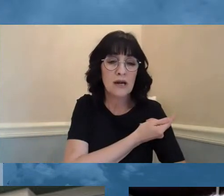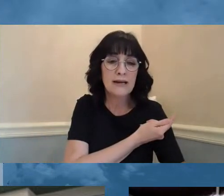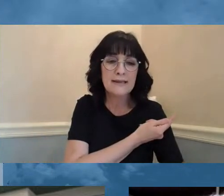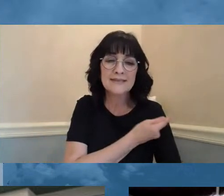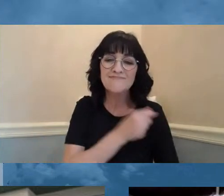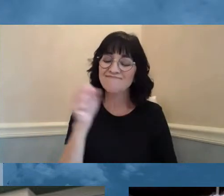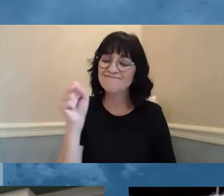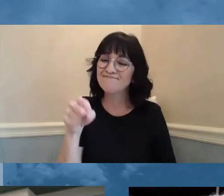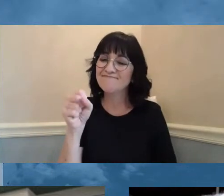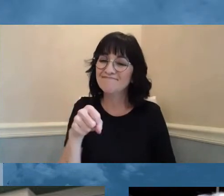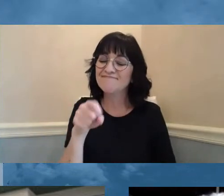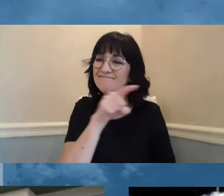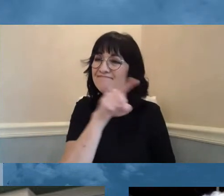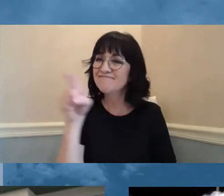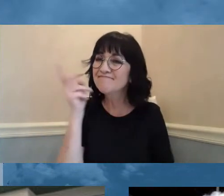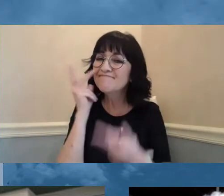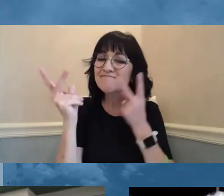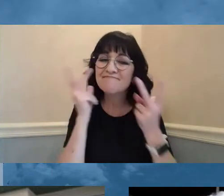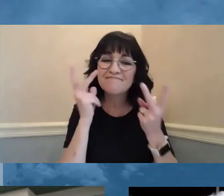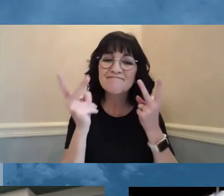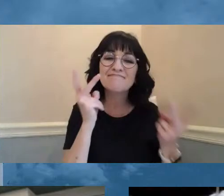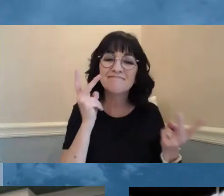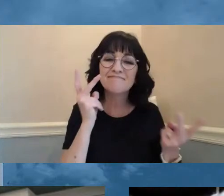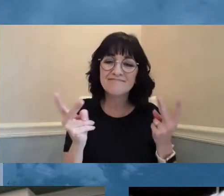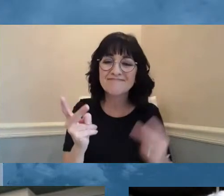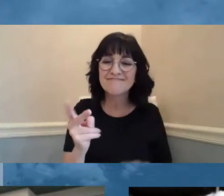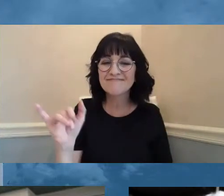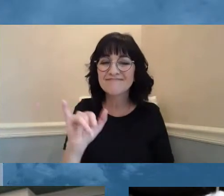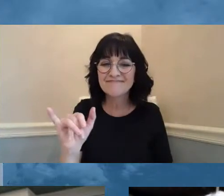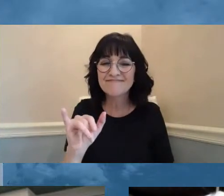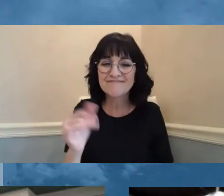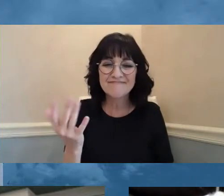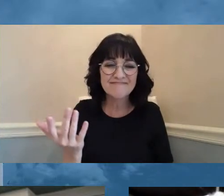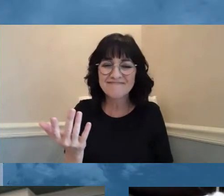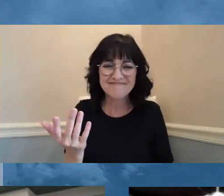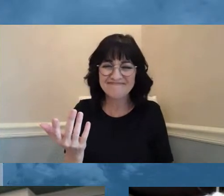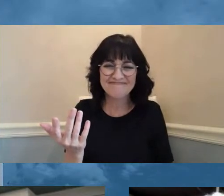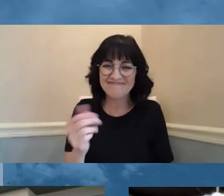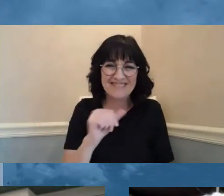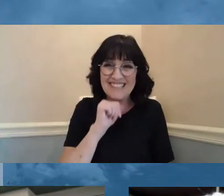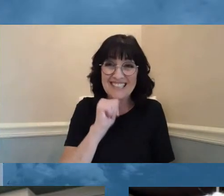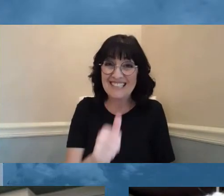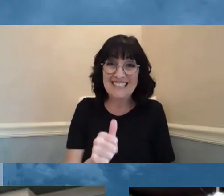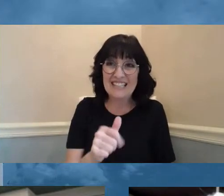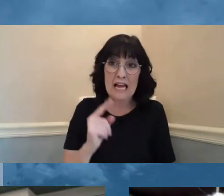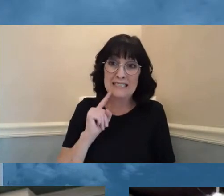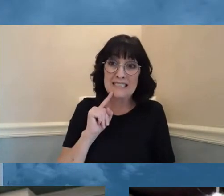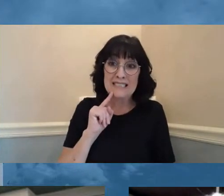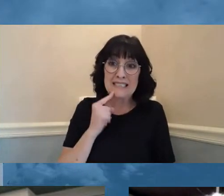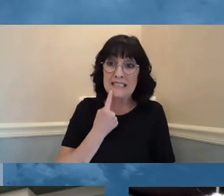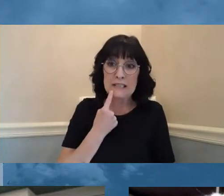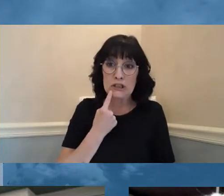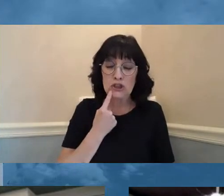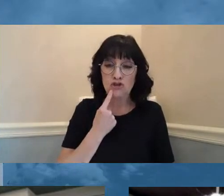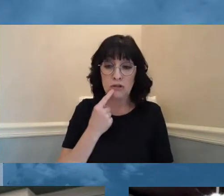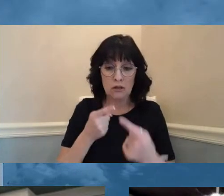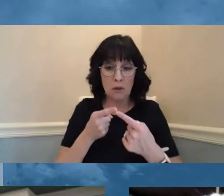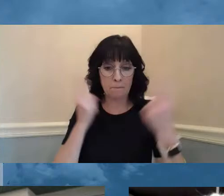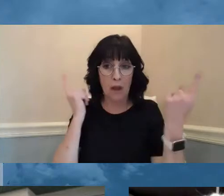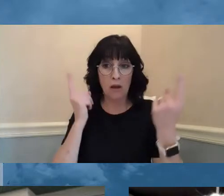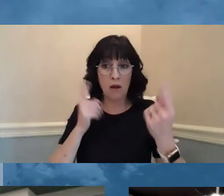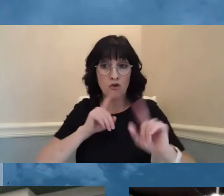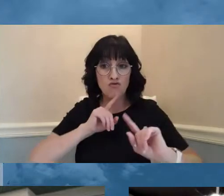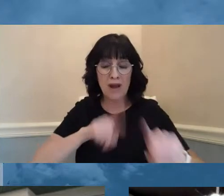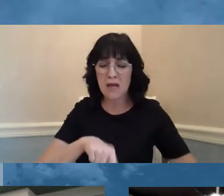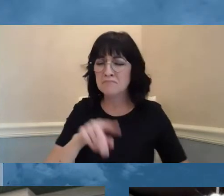these symptoms, consistent with a mild response. I don't even want to call it a reaction because it's not an allergy to anything. And, at the end of